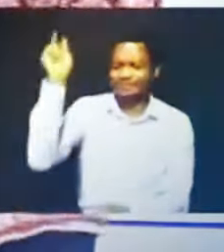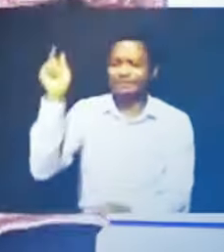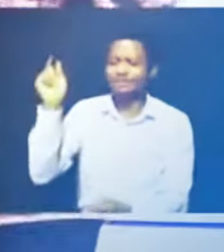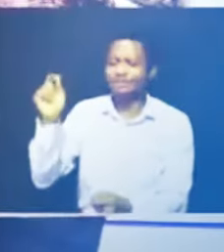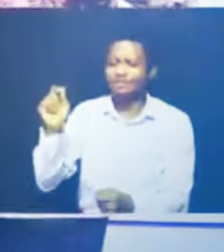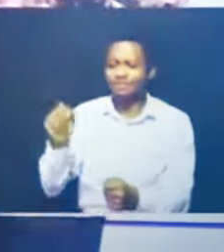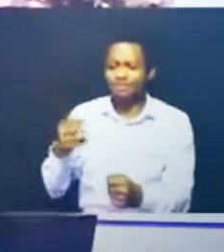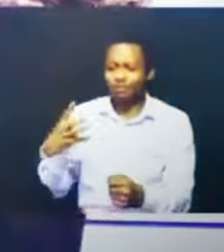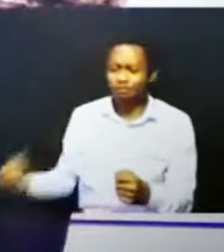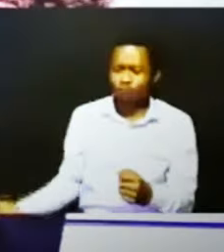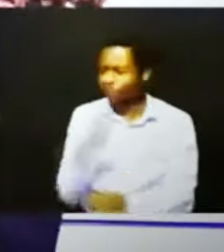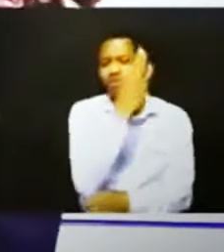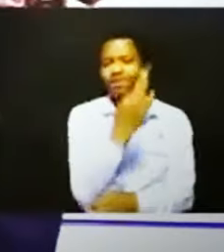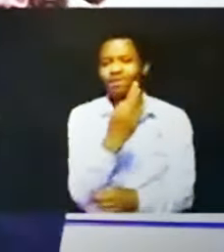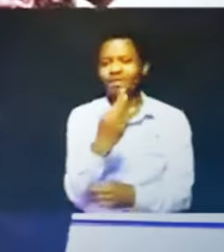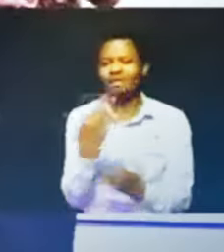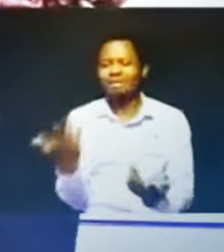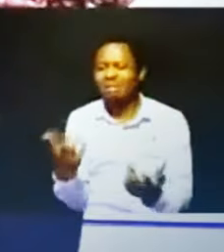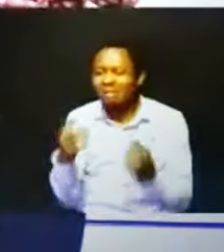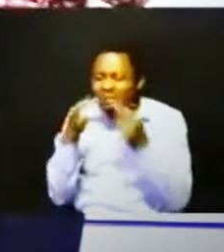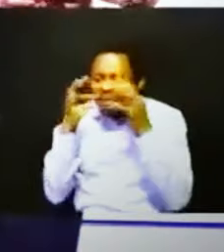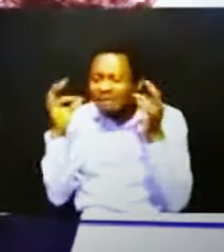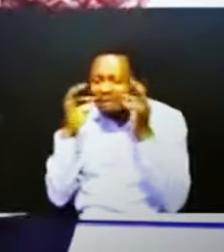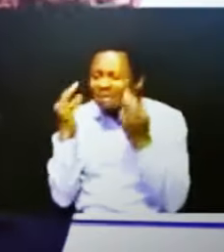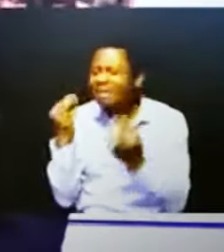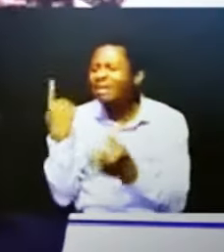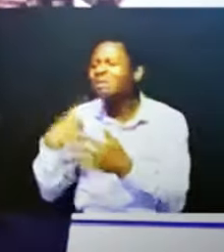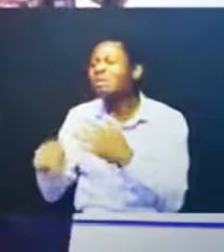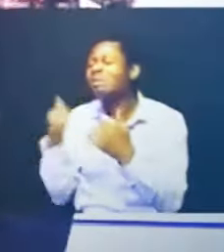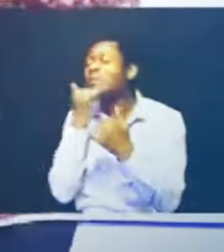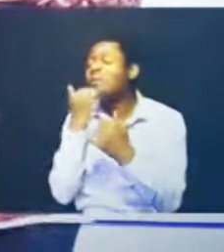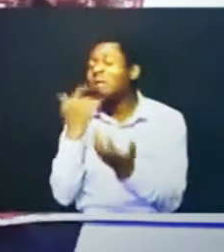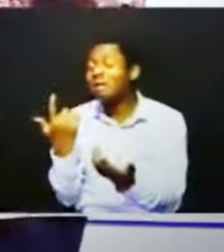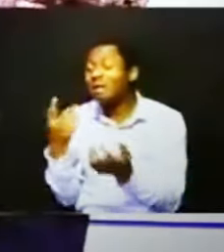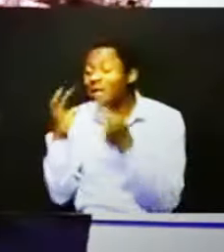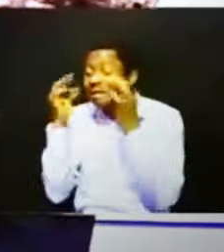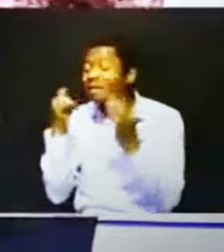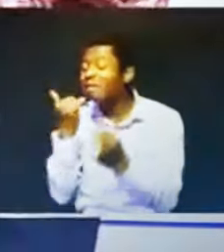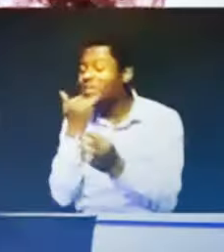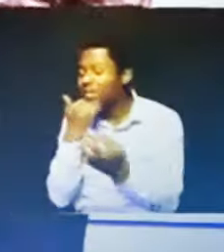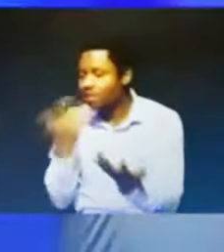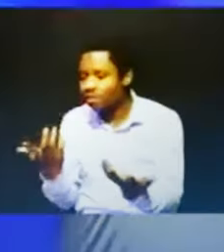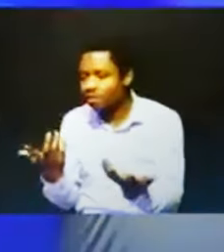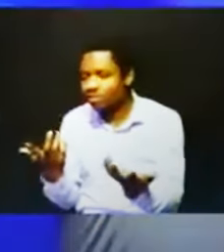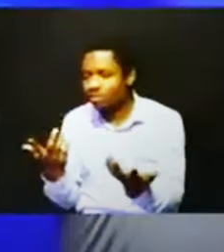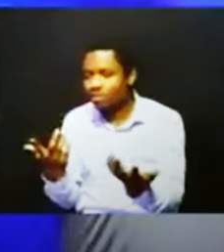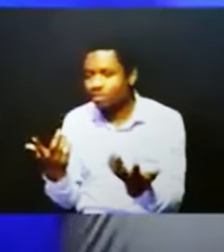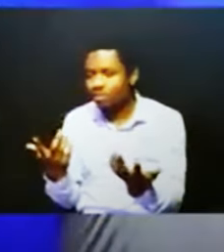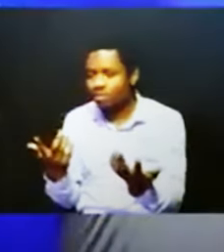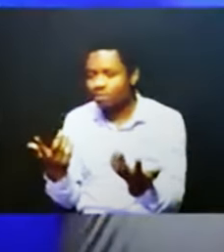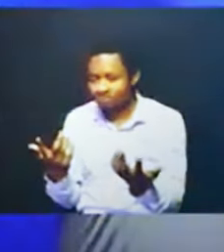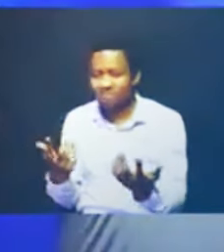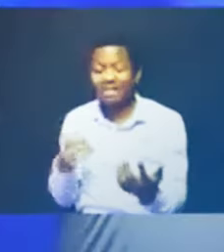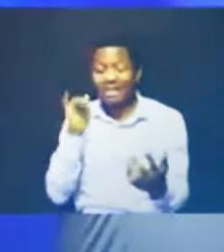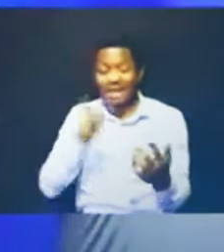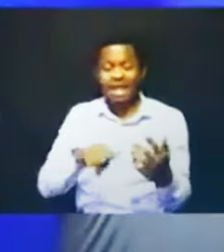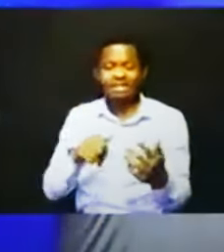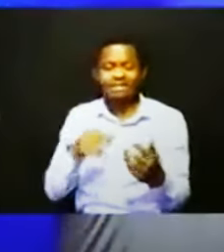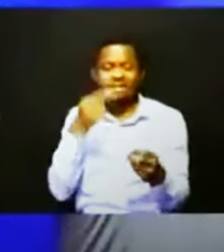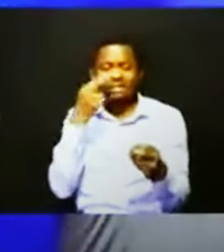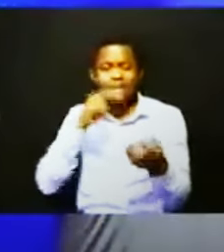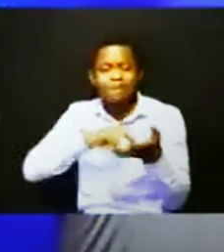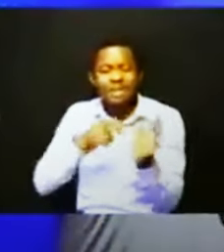Now, what has the cat done to this young man? This is what we call